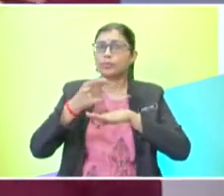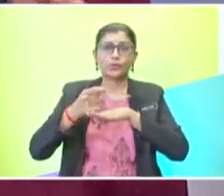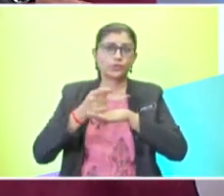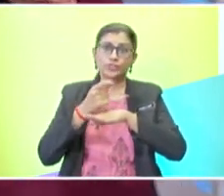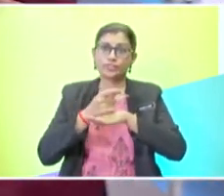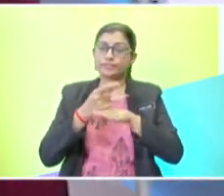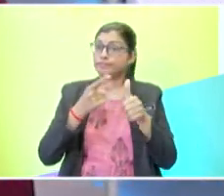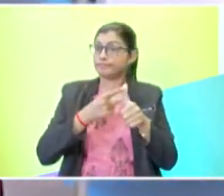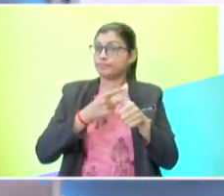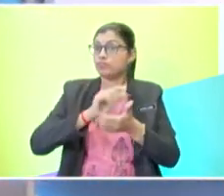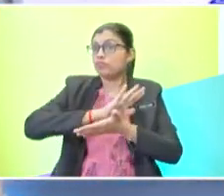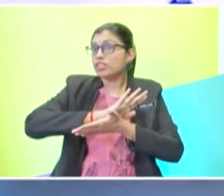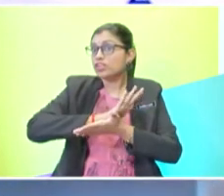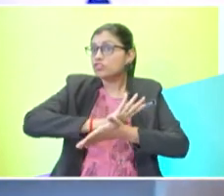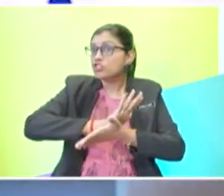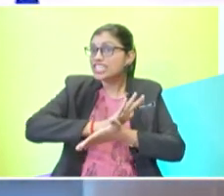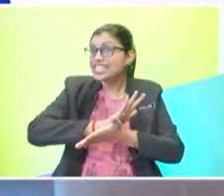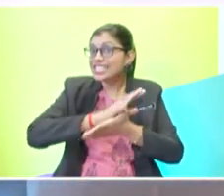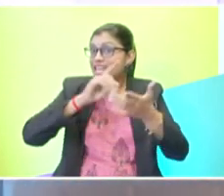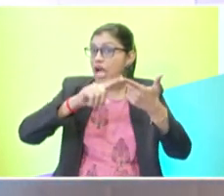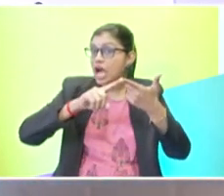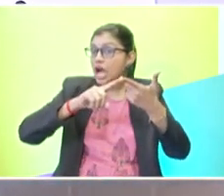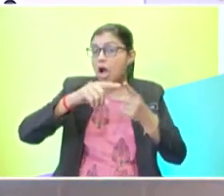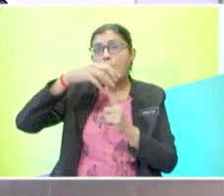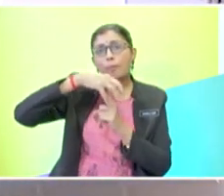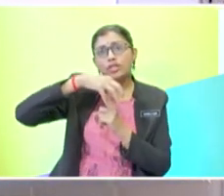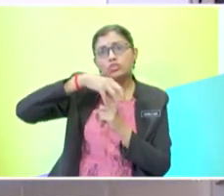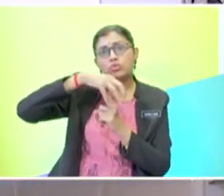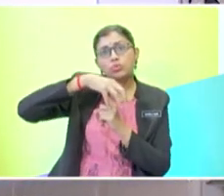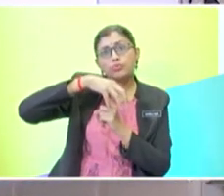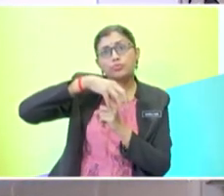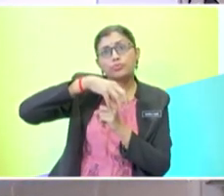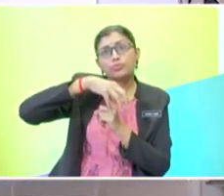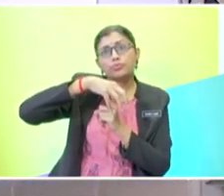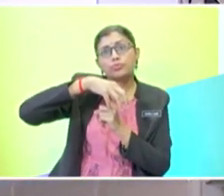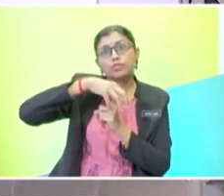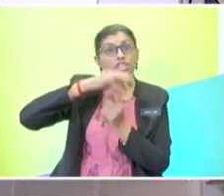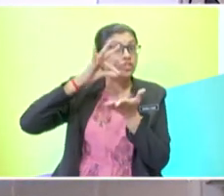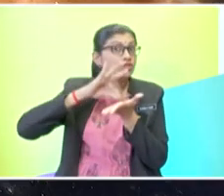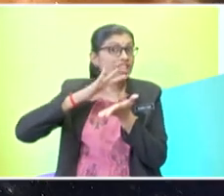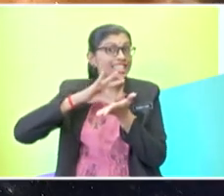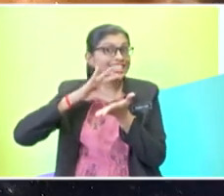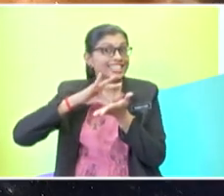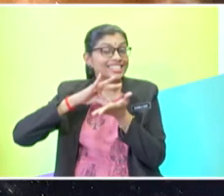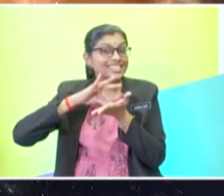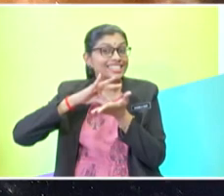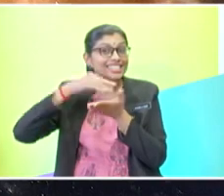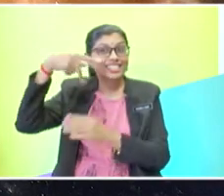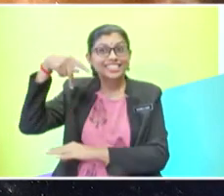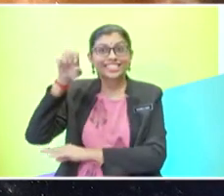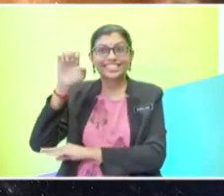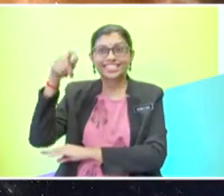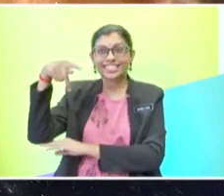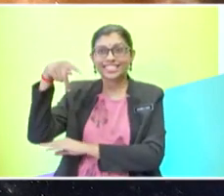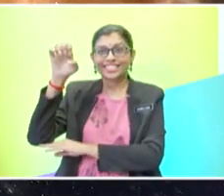put cheese. Okay. I put mushrooms. Wow. I put some chicken. Yummy. I put